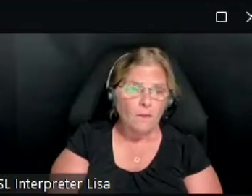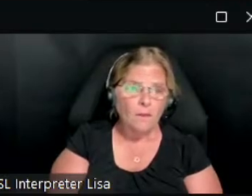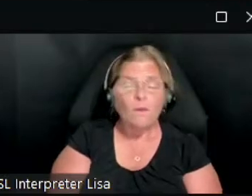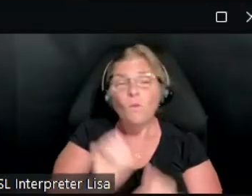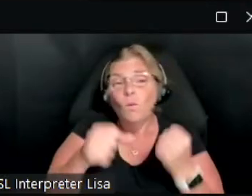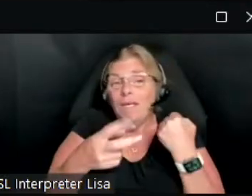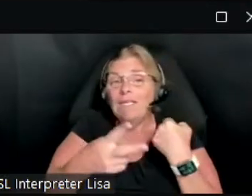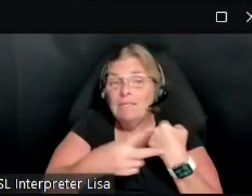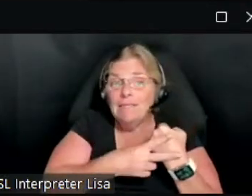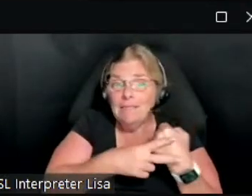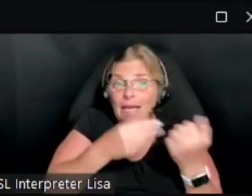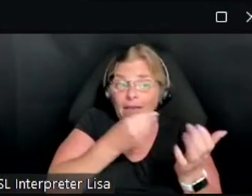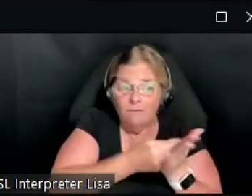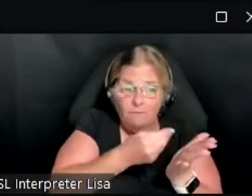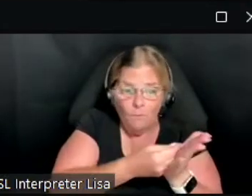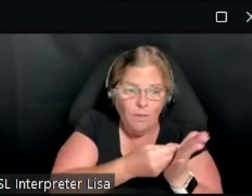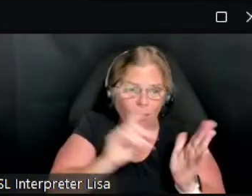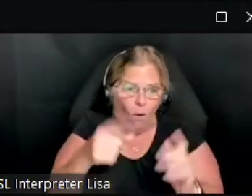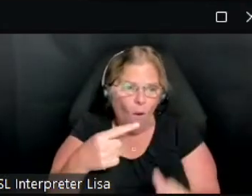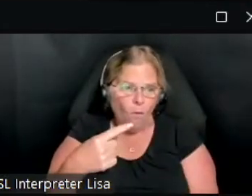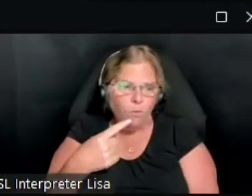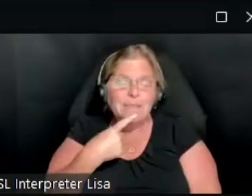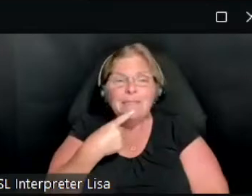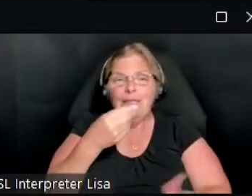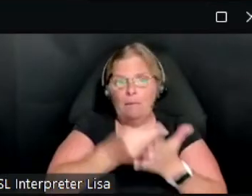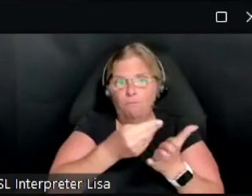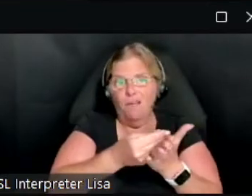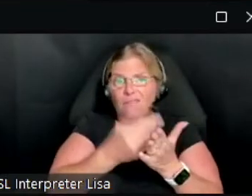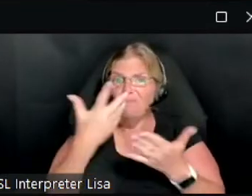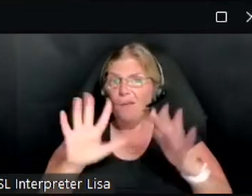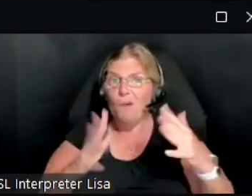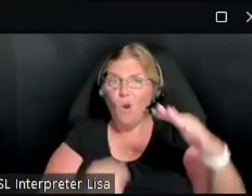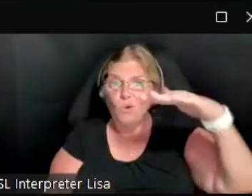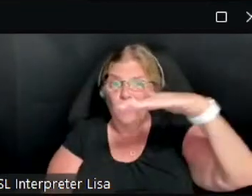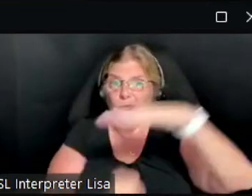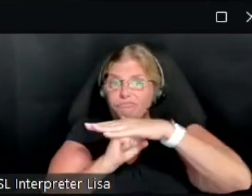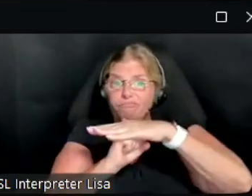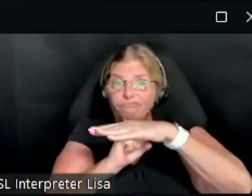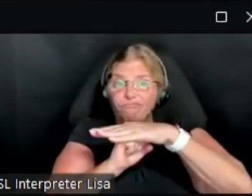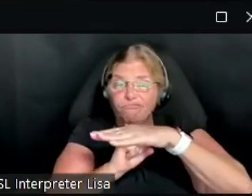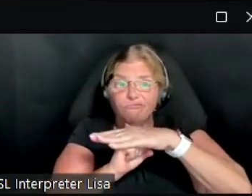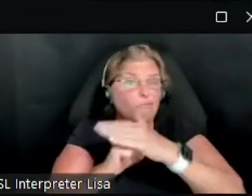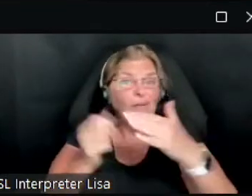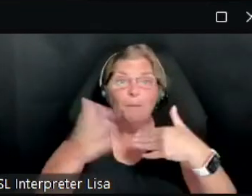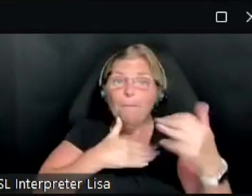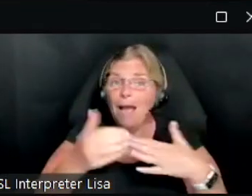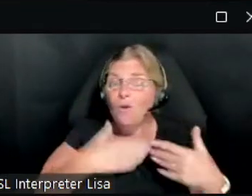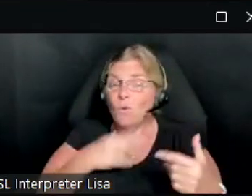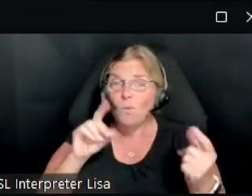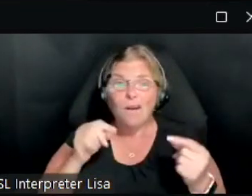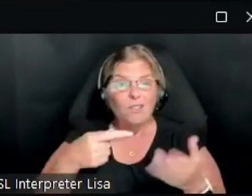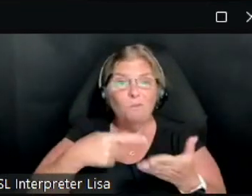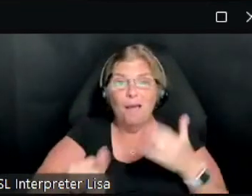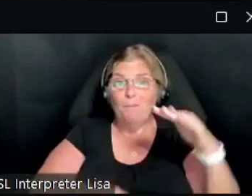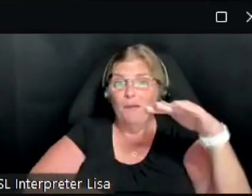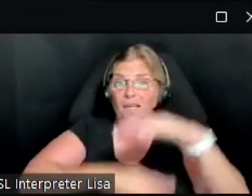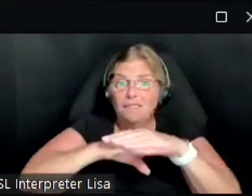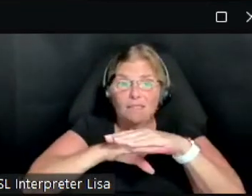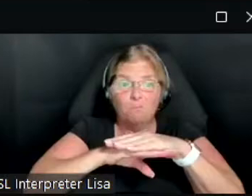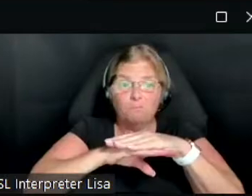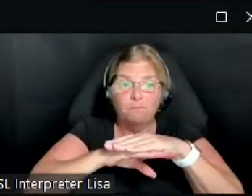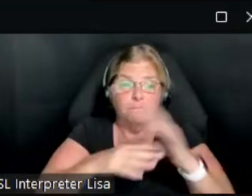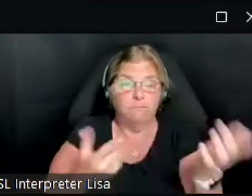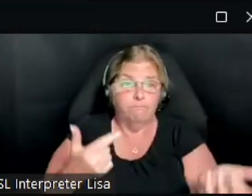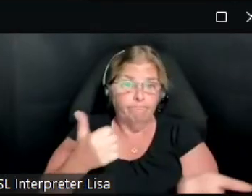you are in your career. I'm at the top of the scale. There's nowhere else to go, no matter what I do. So that would be great, but that's not going to